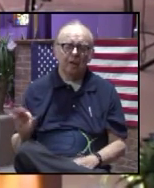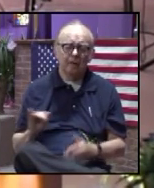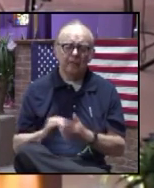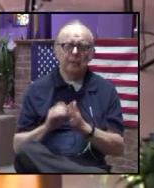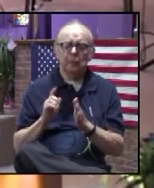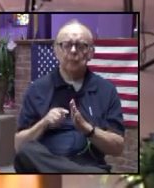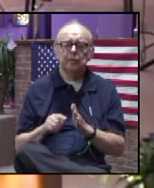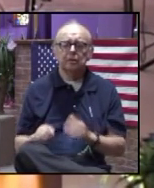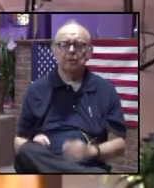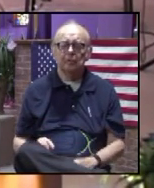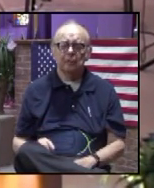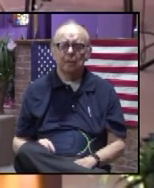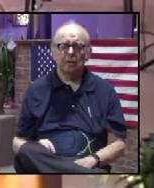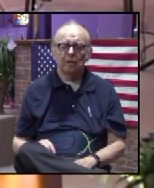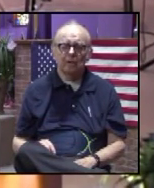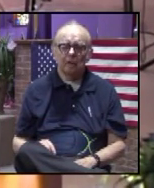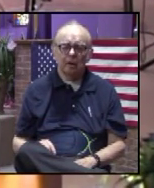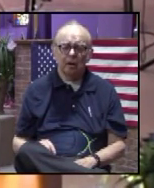moment.